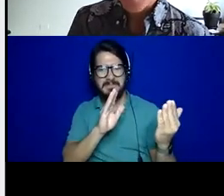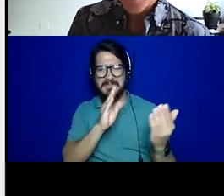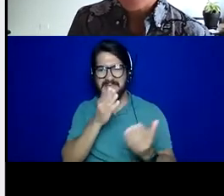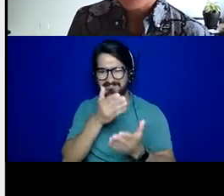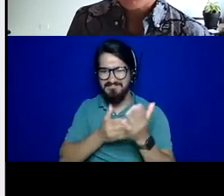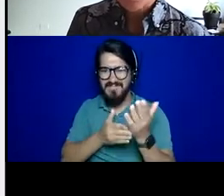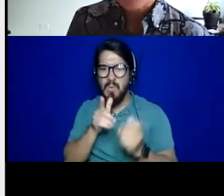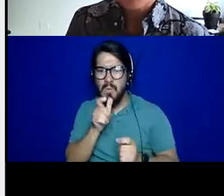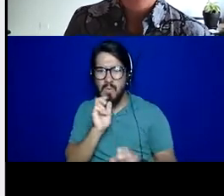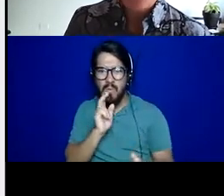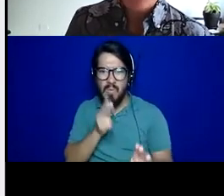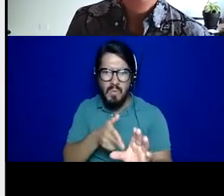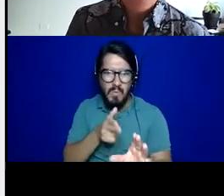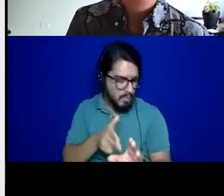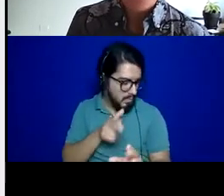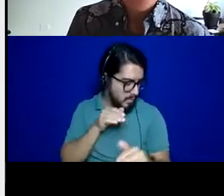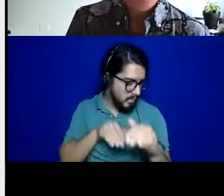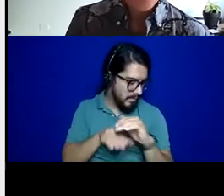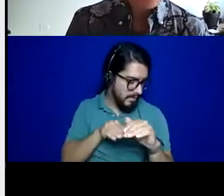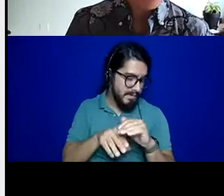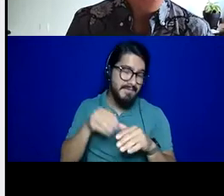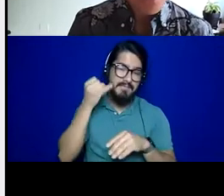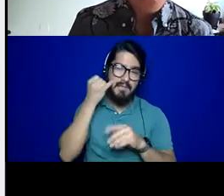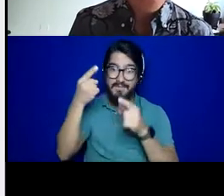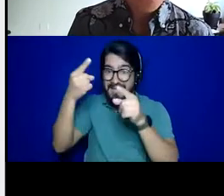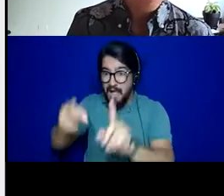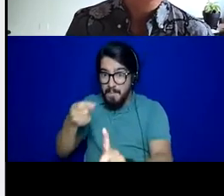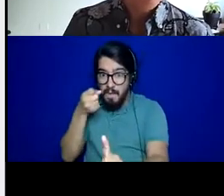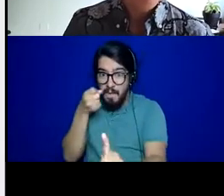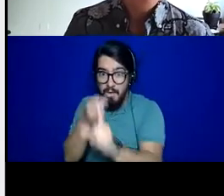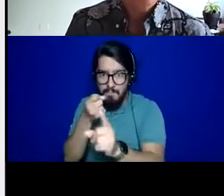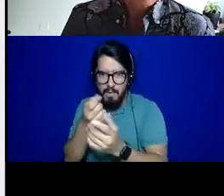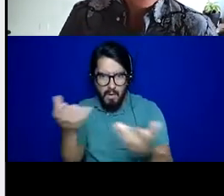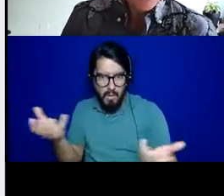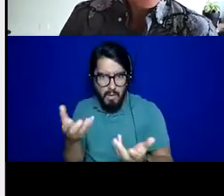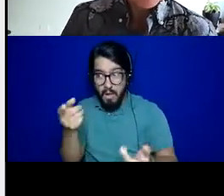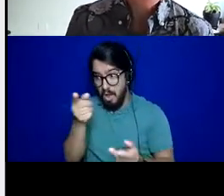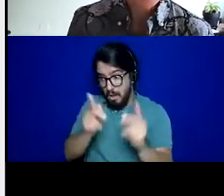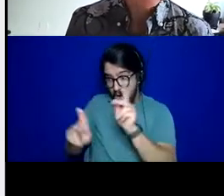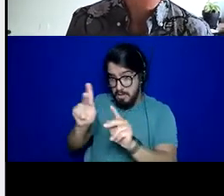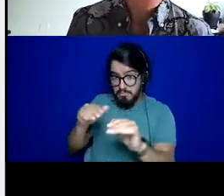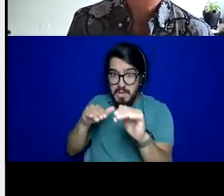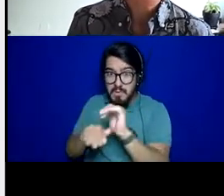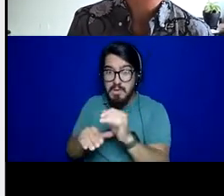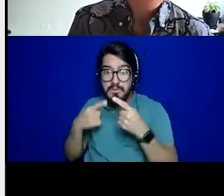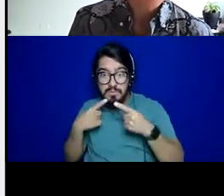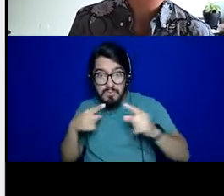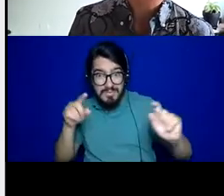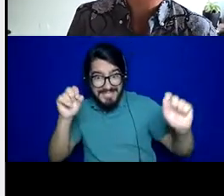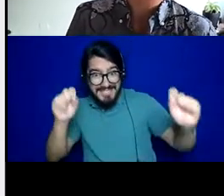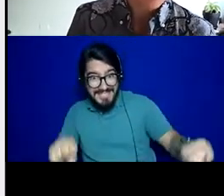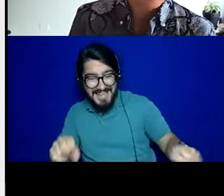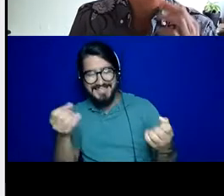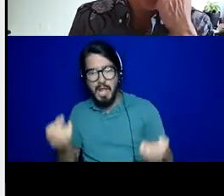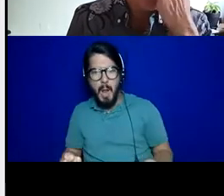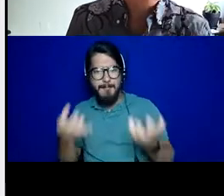would the impacts be to me if that happened? And how likely are they to succeed? So how many resources do they have? How much time or how